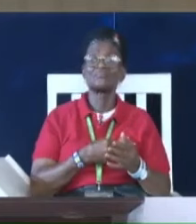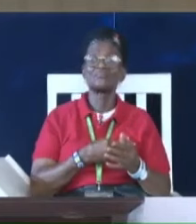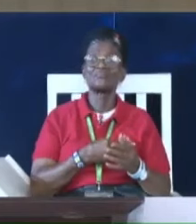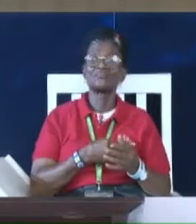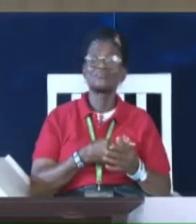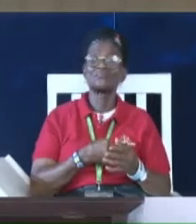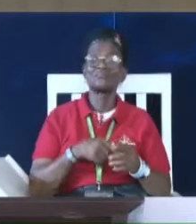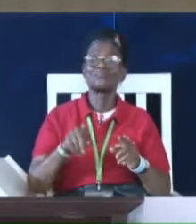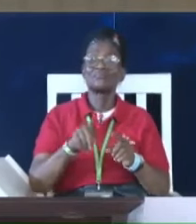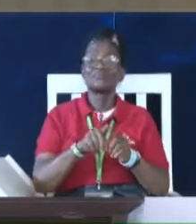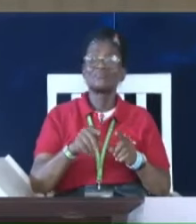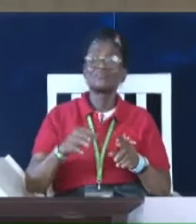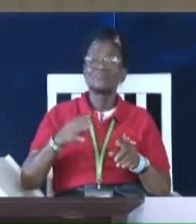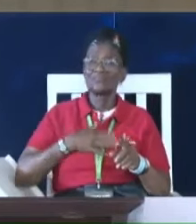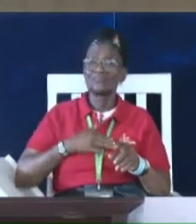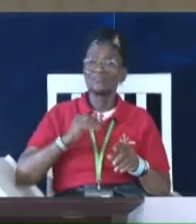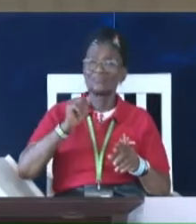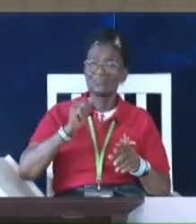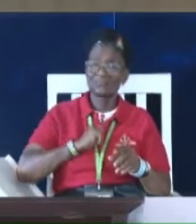like myself,